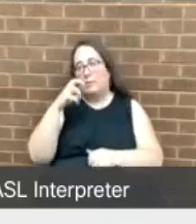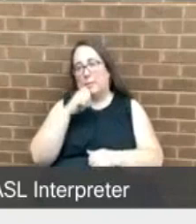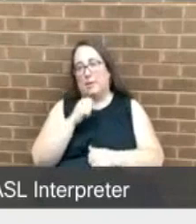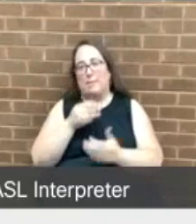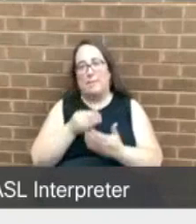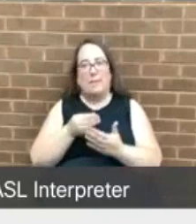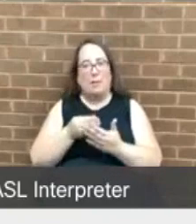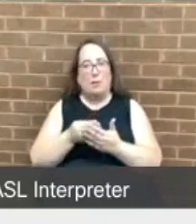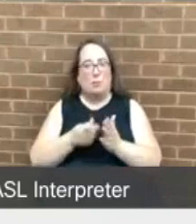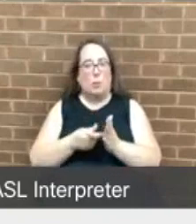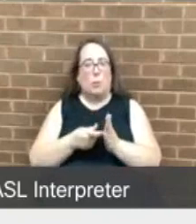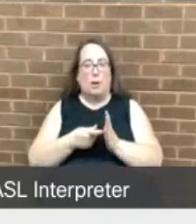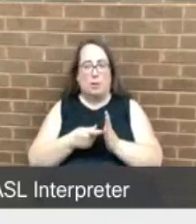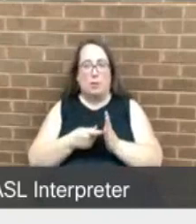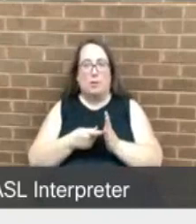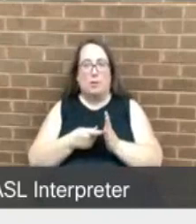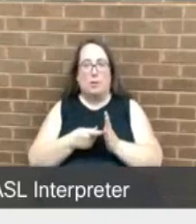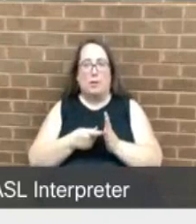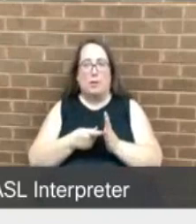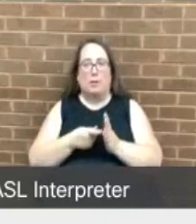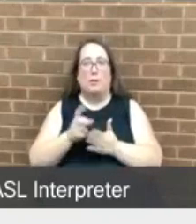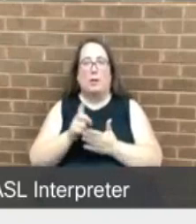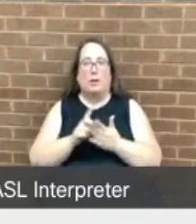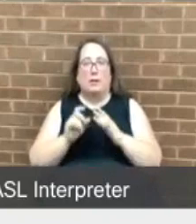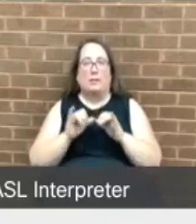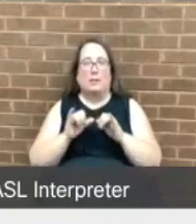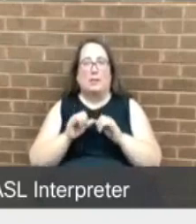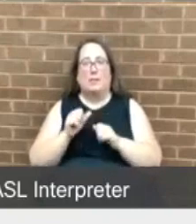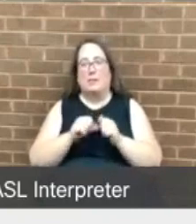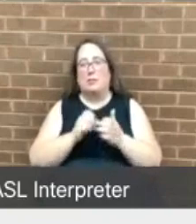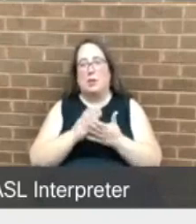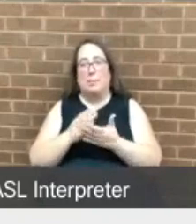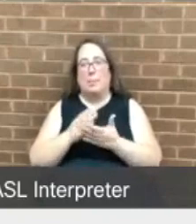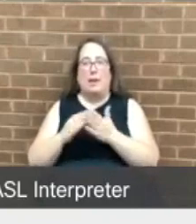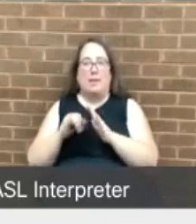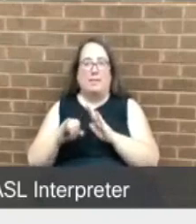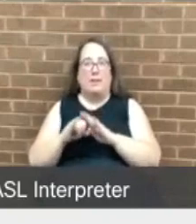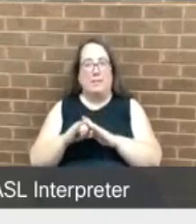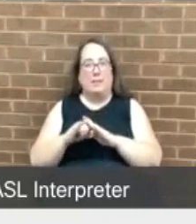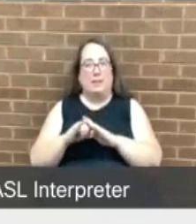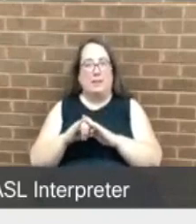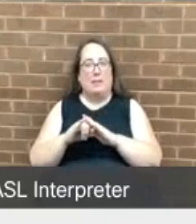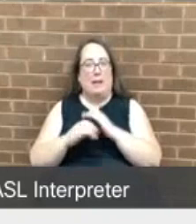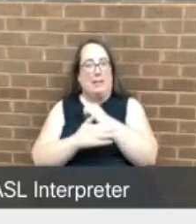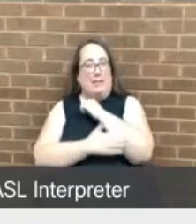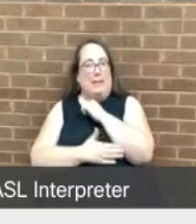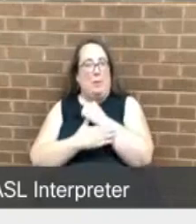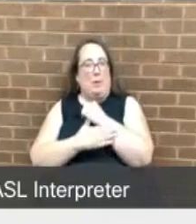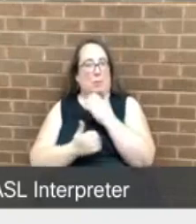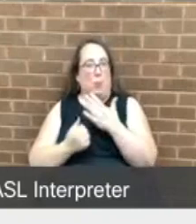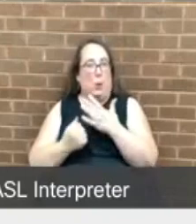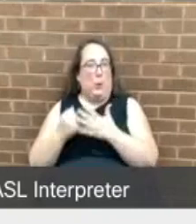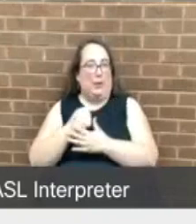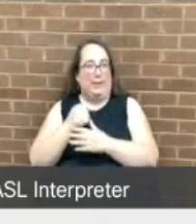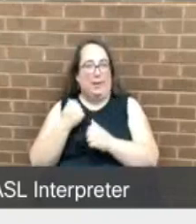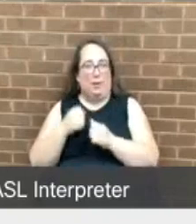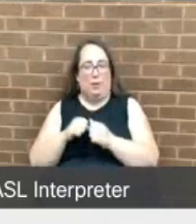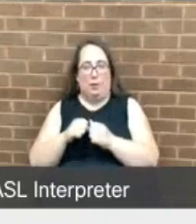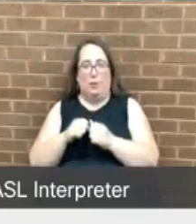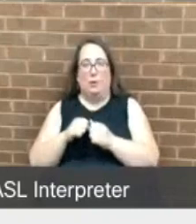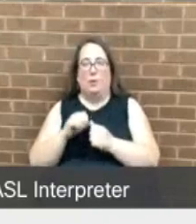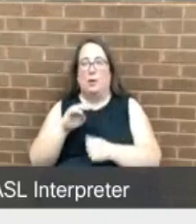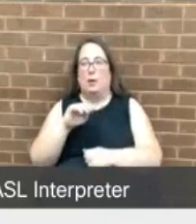funding required for the design and engineering of each element identified in the county priority letter? So that would be Marriottsville